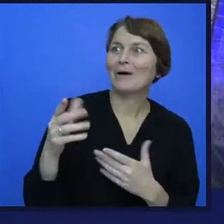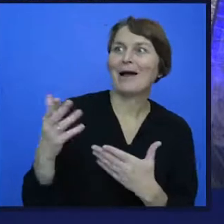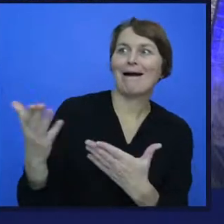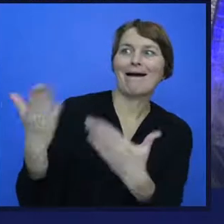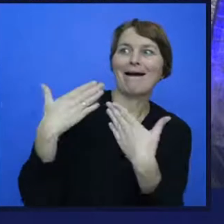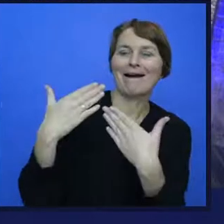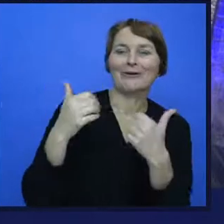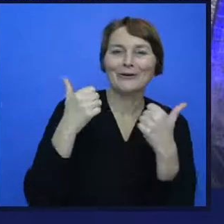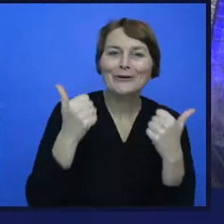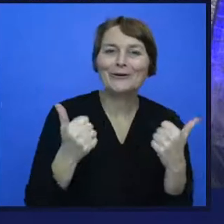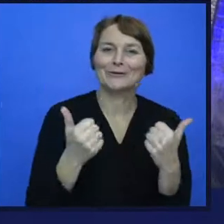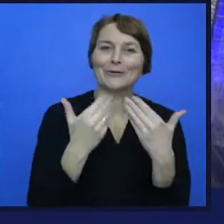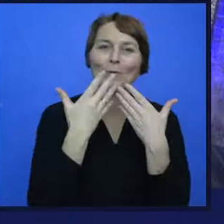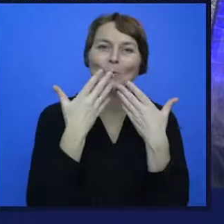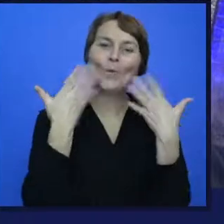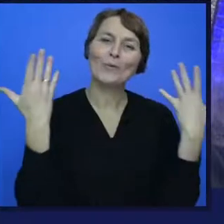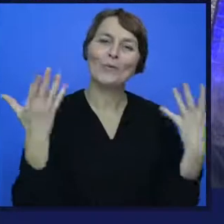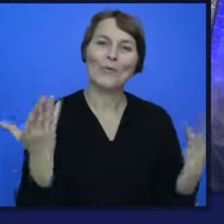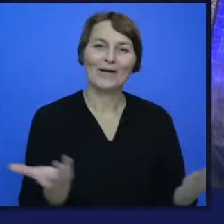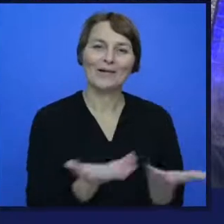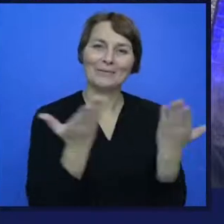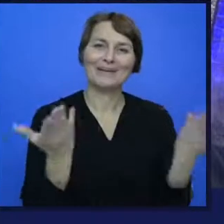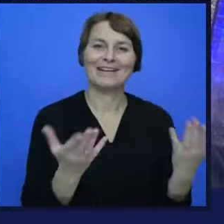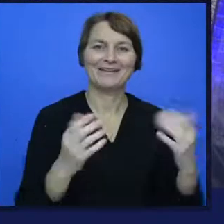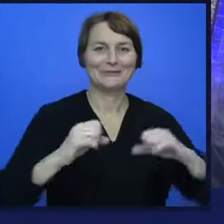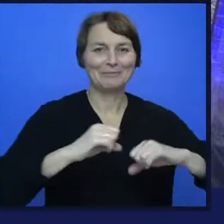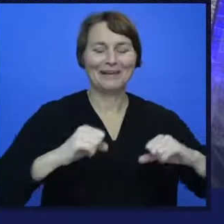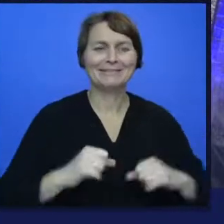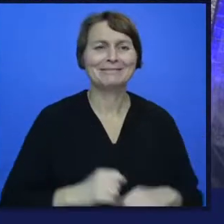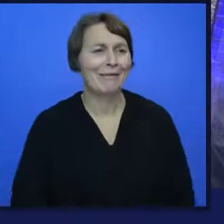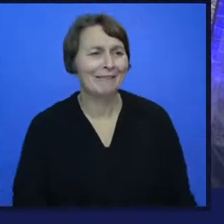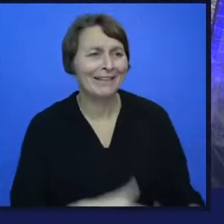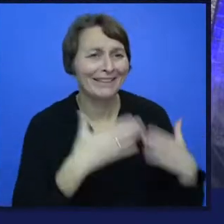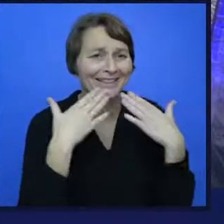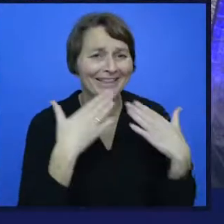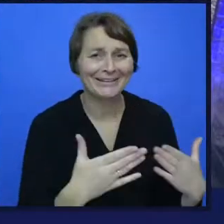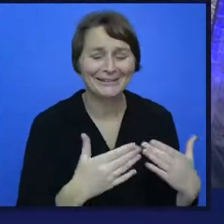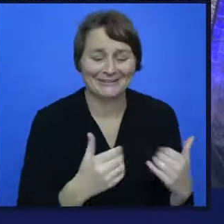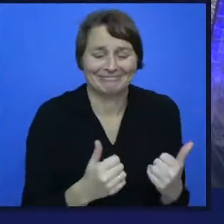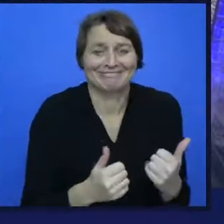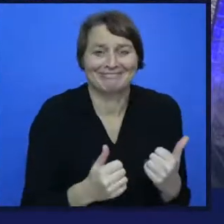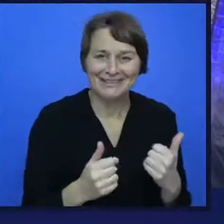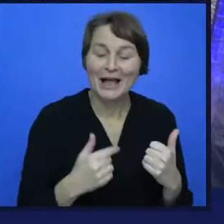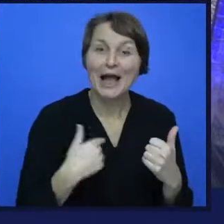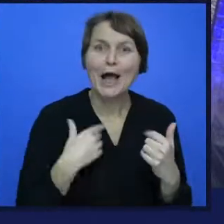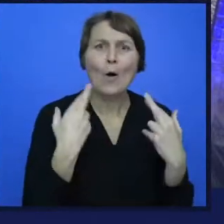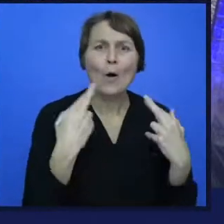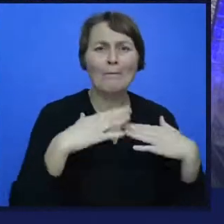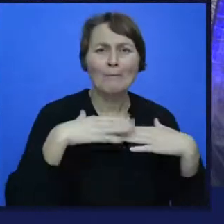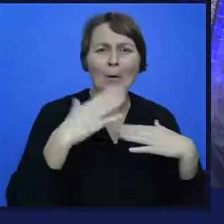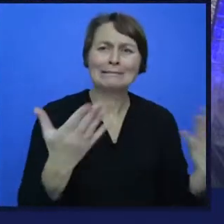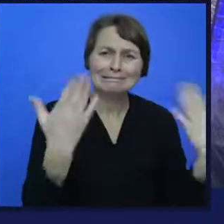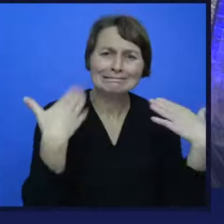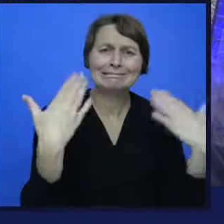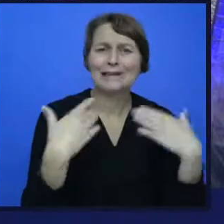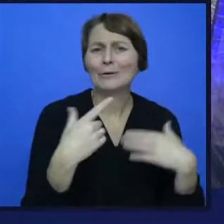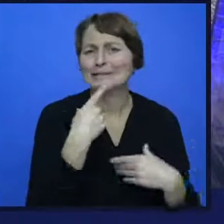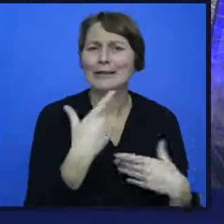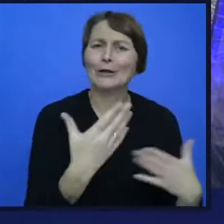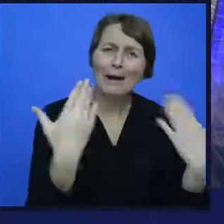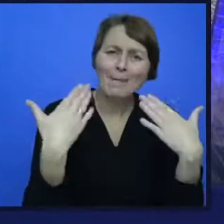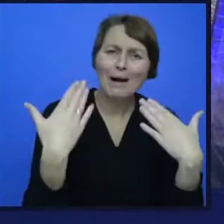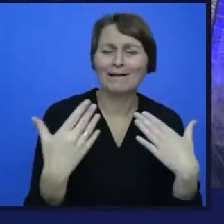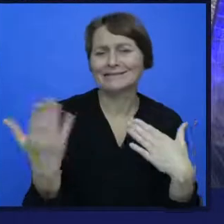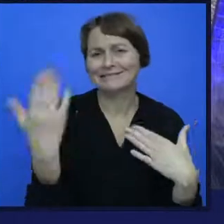So thank you, Noelle. Thank you. That's awesome. Well, yeah, I hope there's more of us. I always say, like, come on. Especially